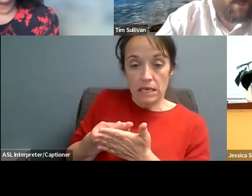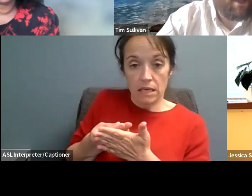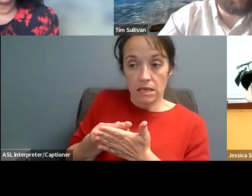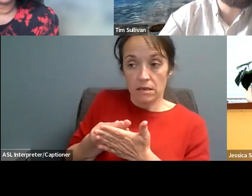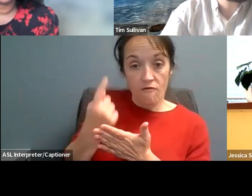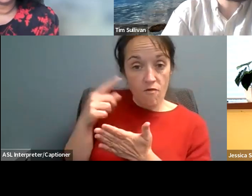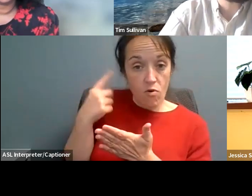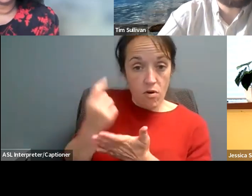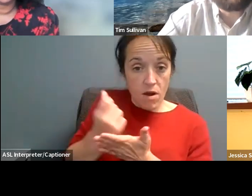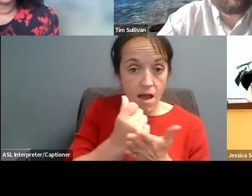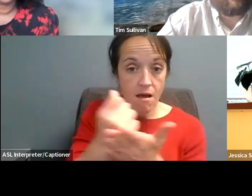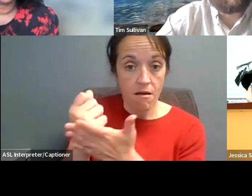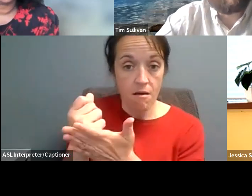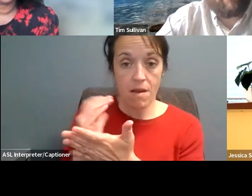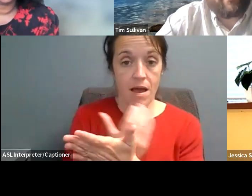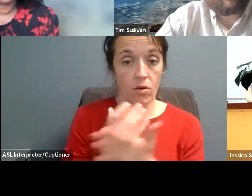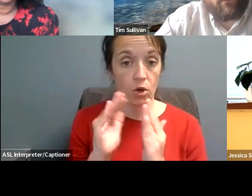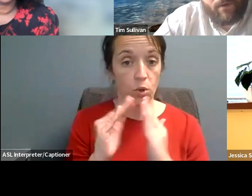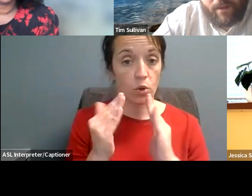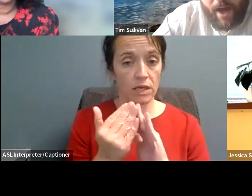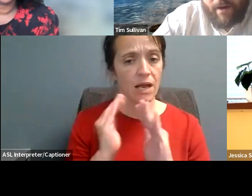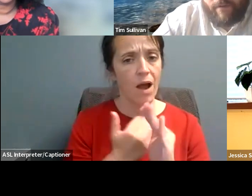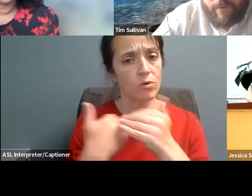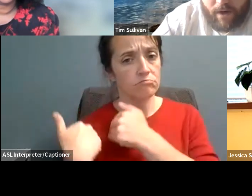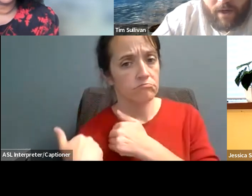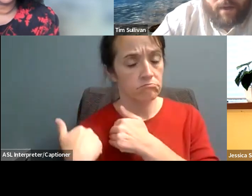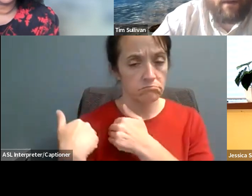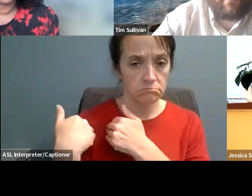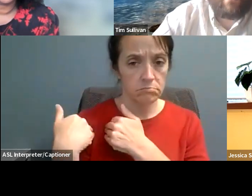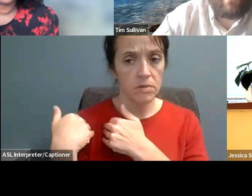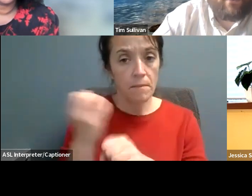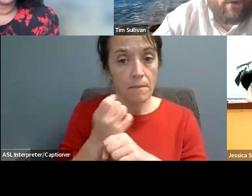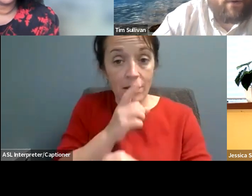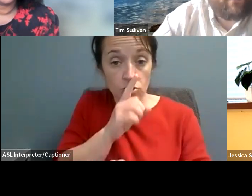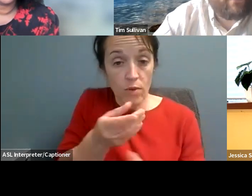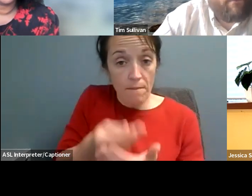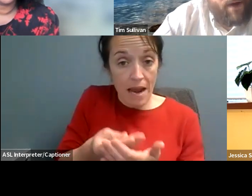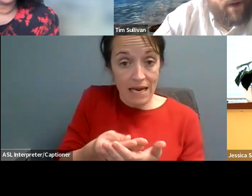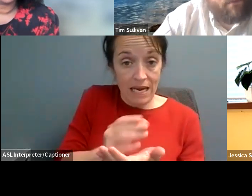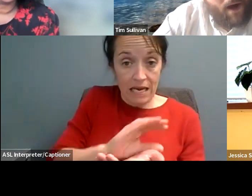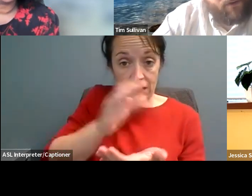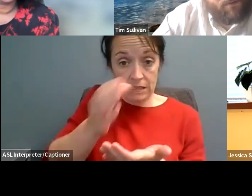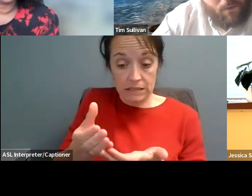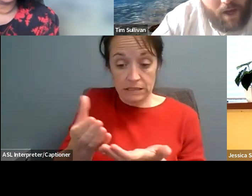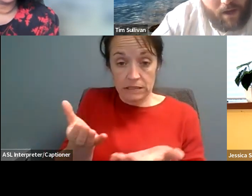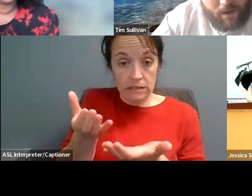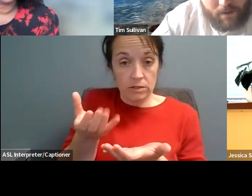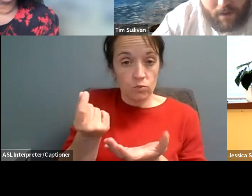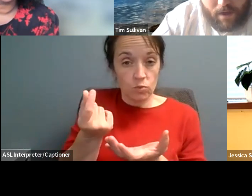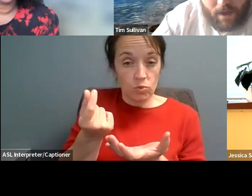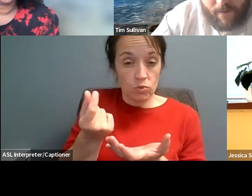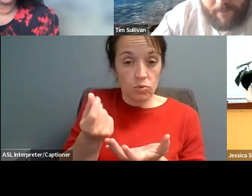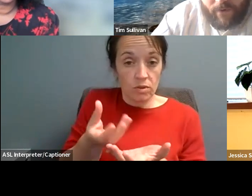communities. And we have a duty to make sure that that funding is used in the best possible